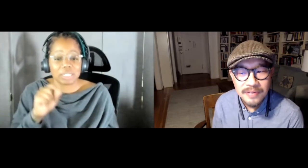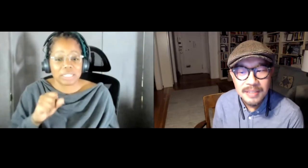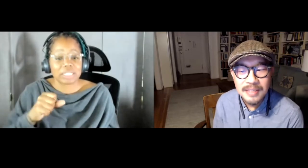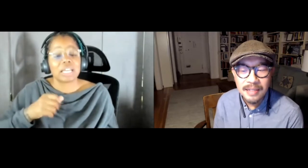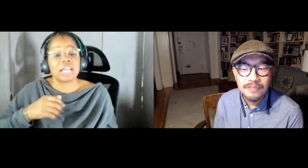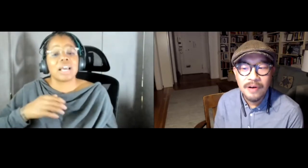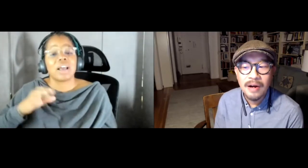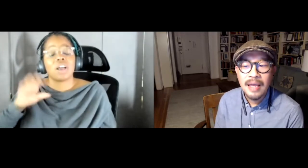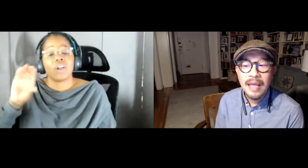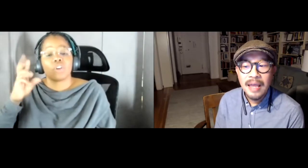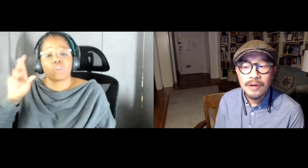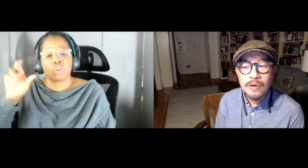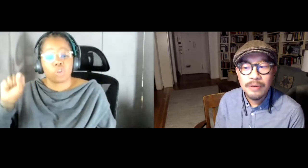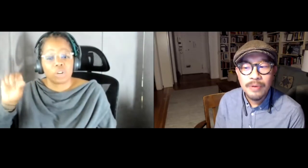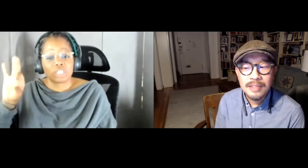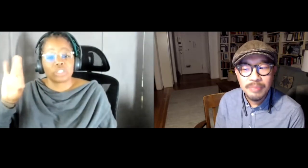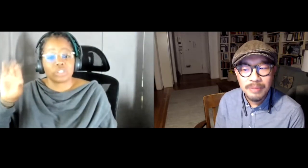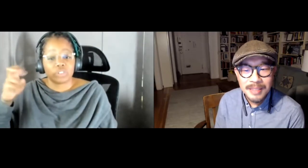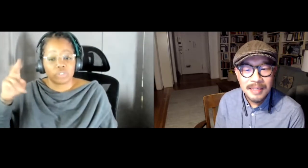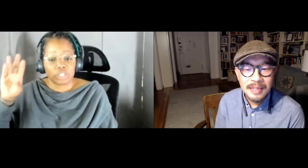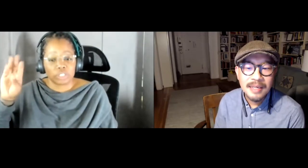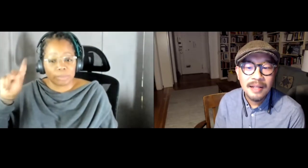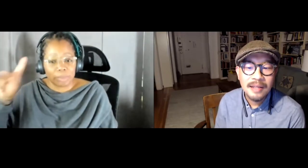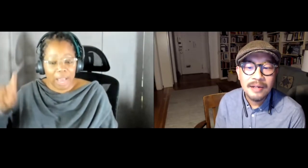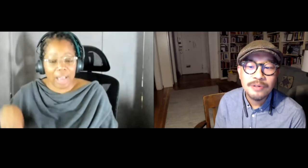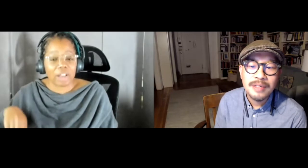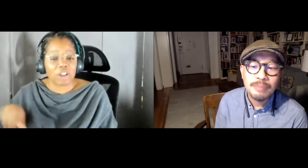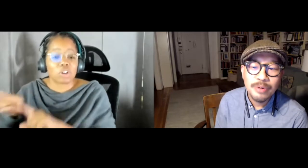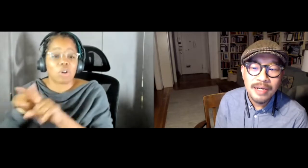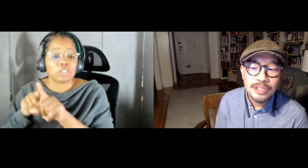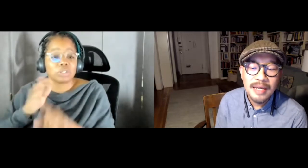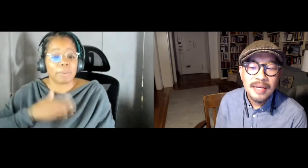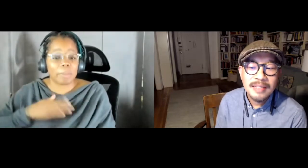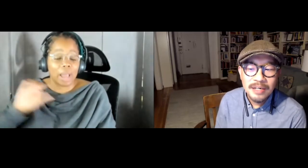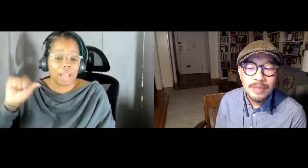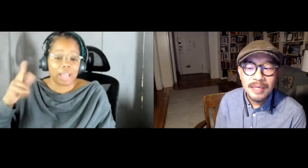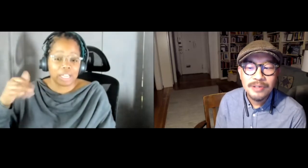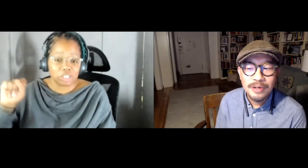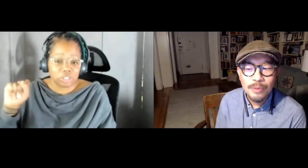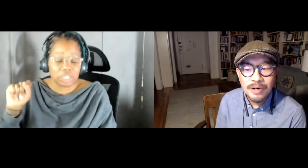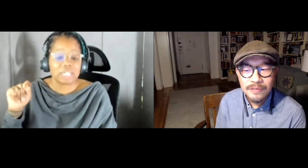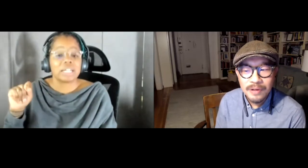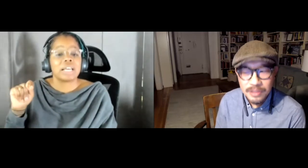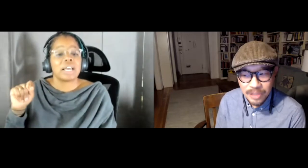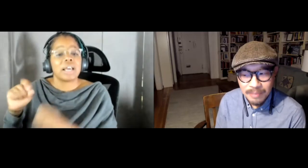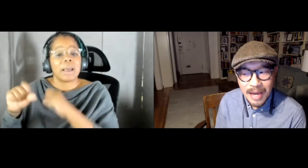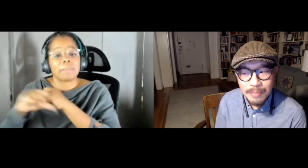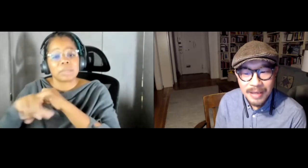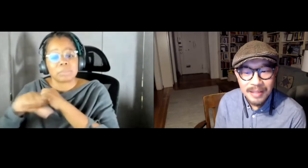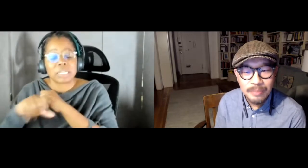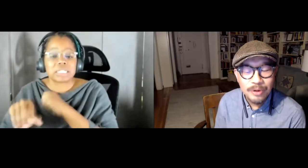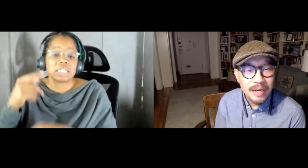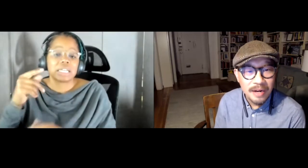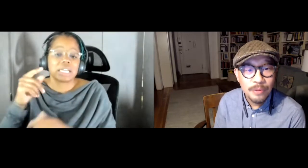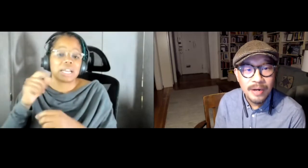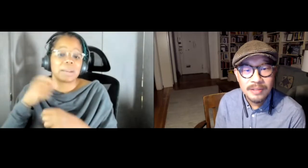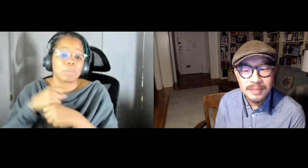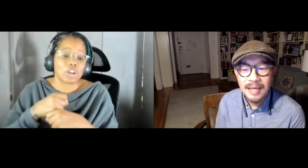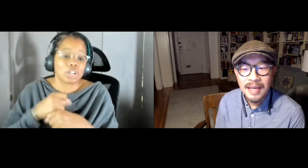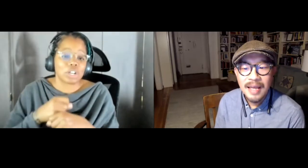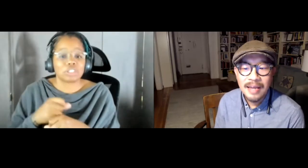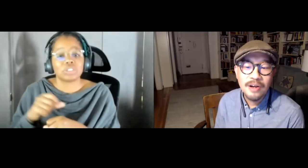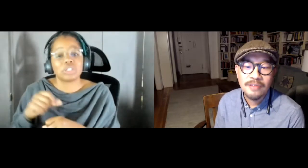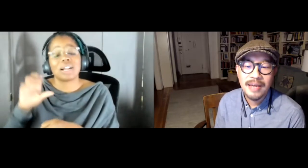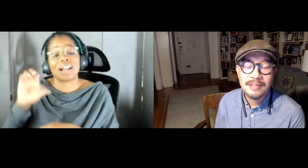Erica Stevens, Daily Far, and Courtney Rust in publicity, Kelly Hultgren in production, Sarah McKee, who did a wonderful job copy editing the book, and everyone